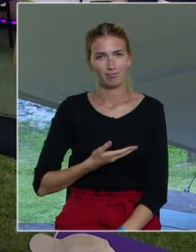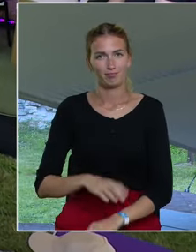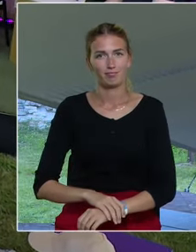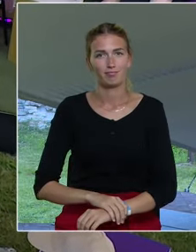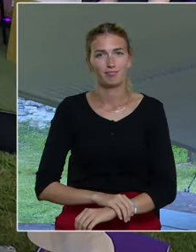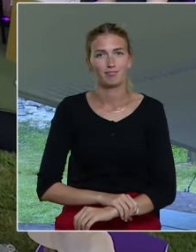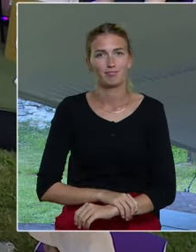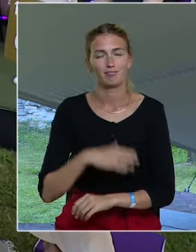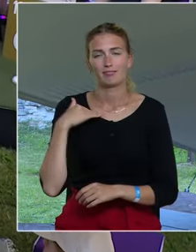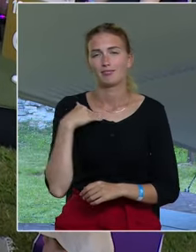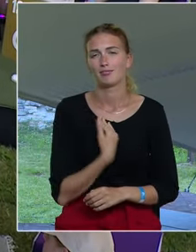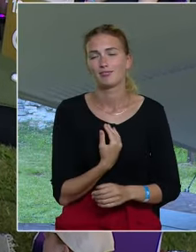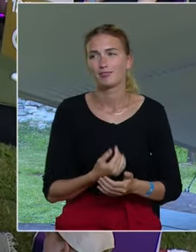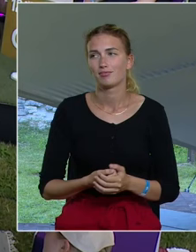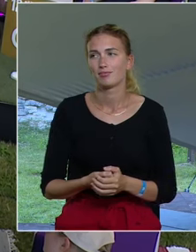There we go.